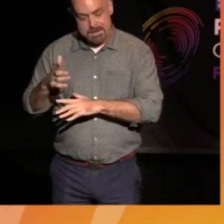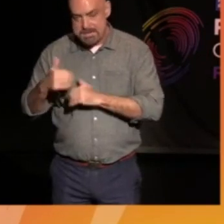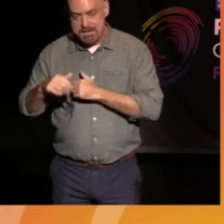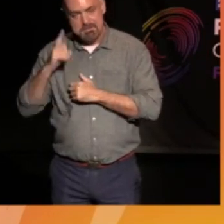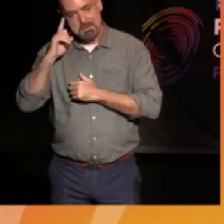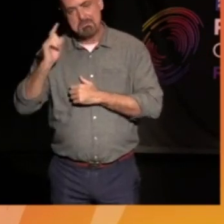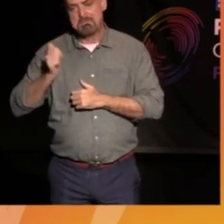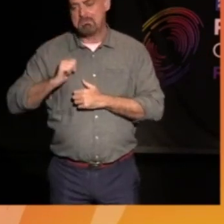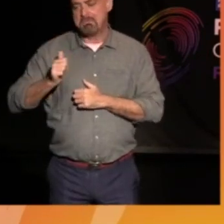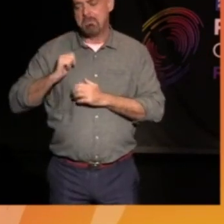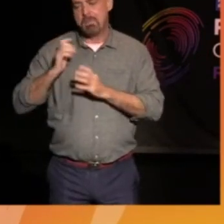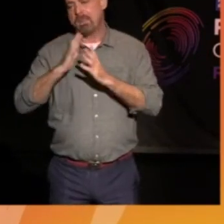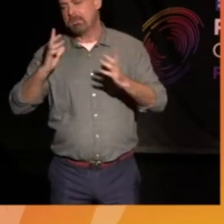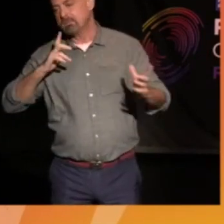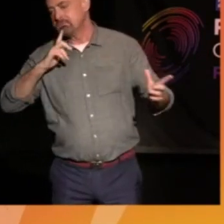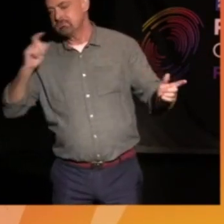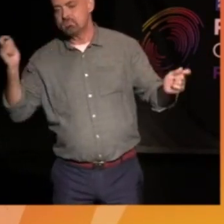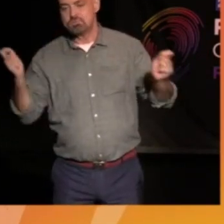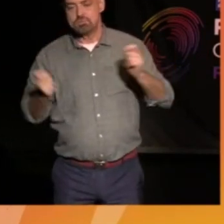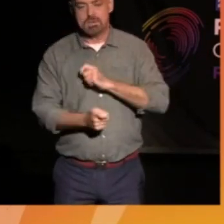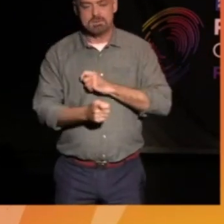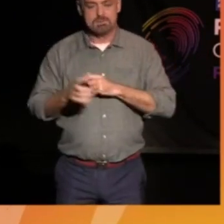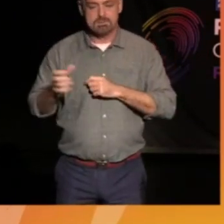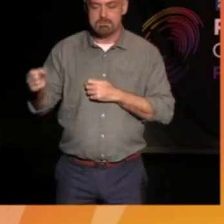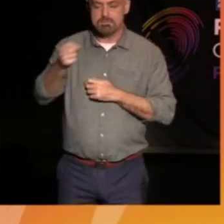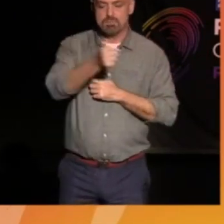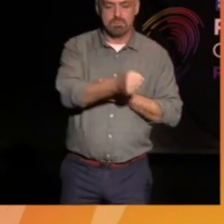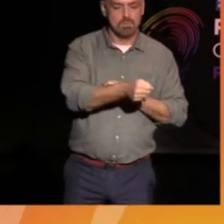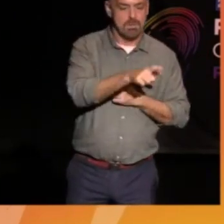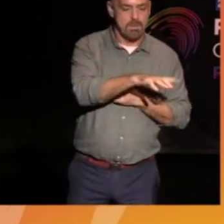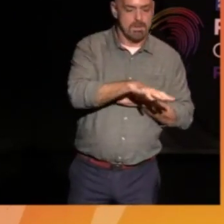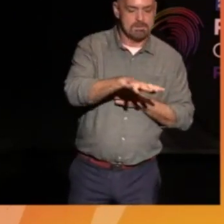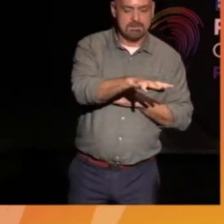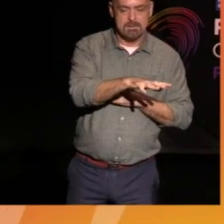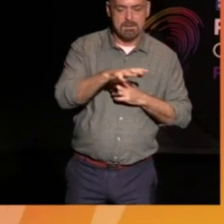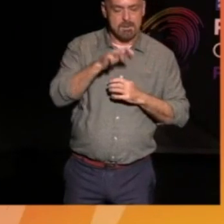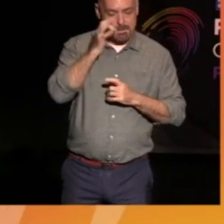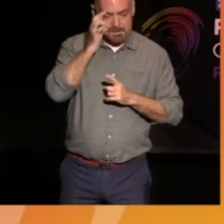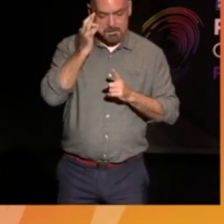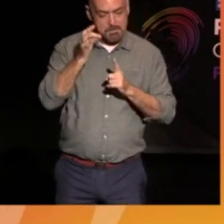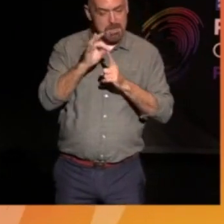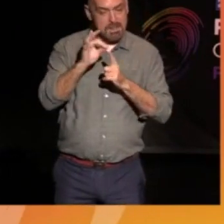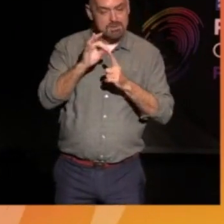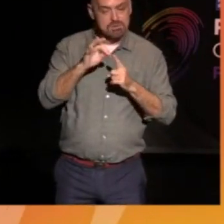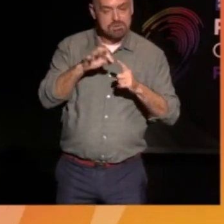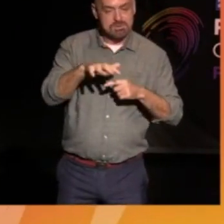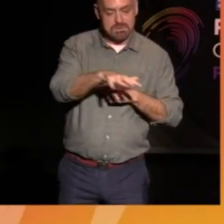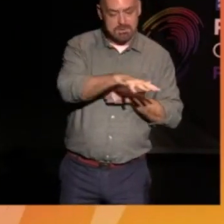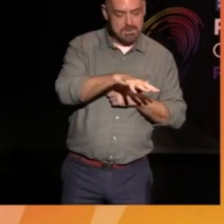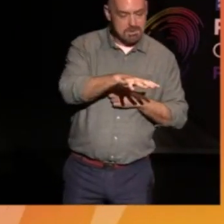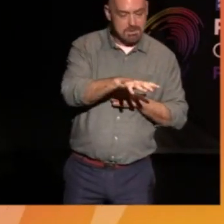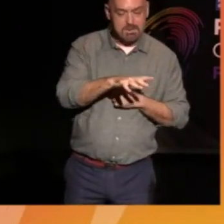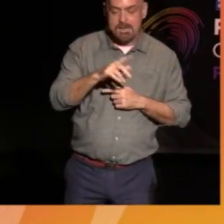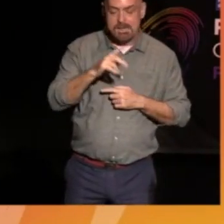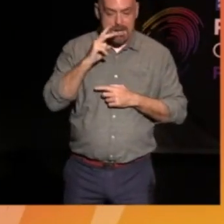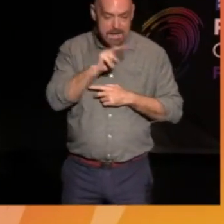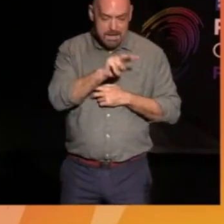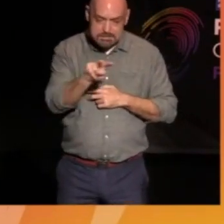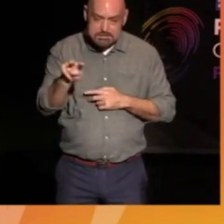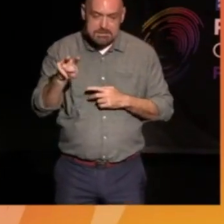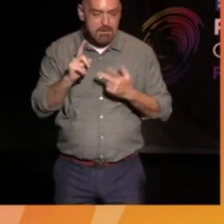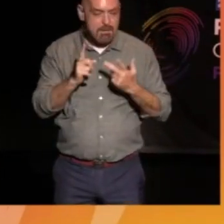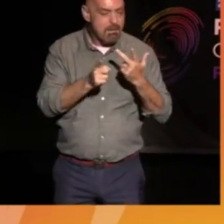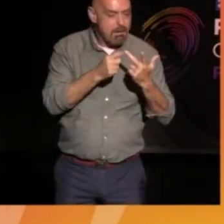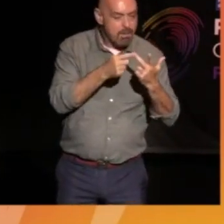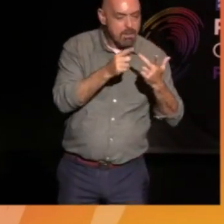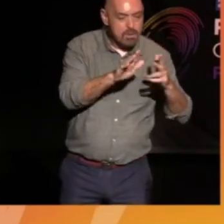when I come to this place at Bal Ashram in Rajasthan, and when I see the more other